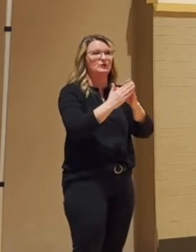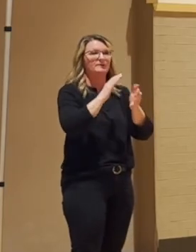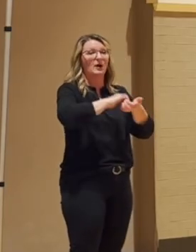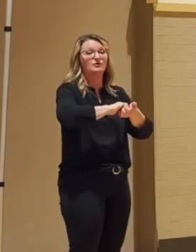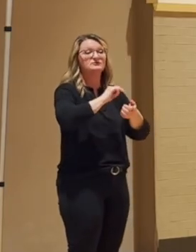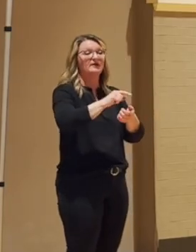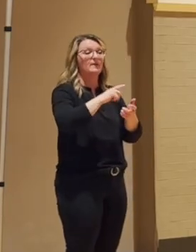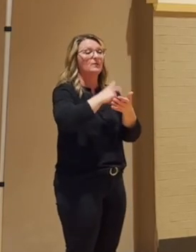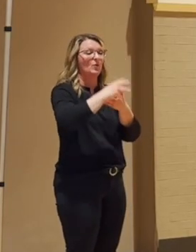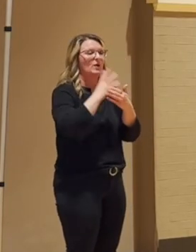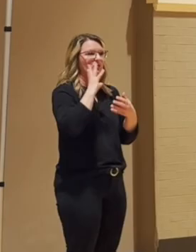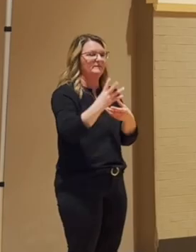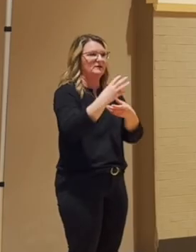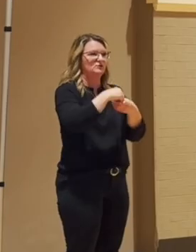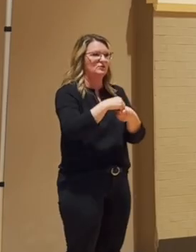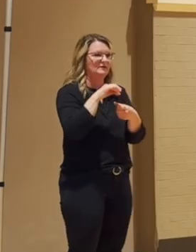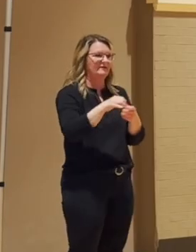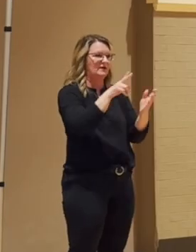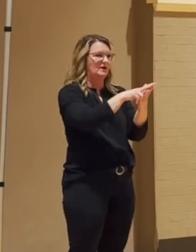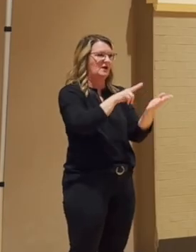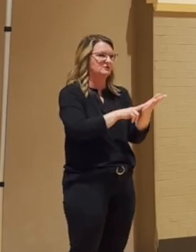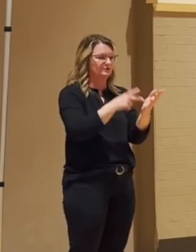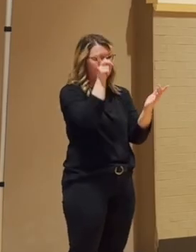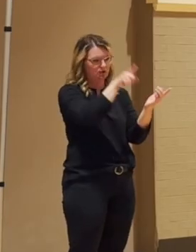will be included in the contract